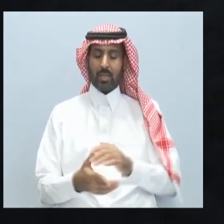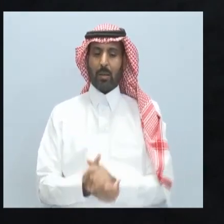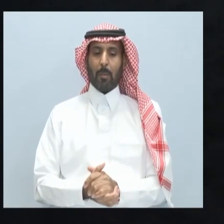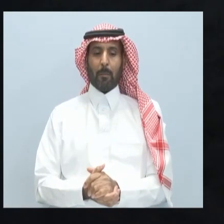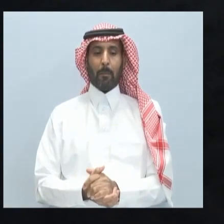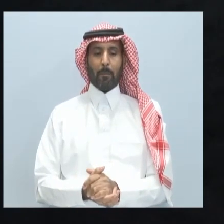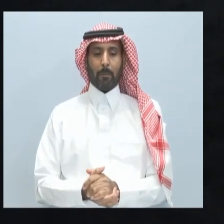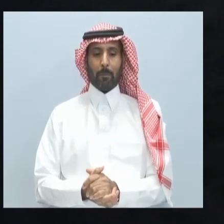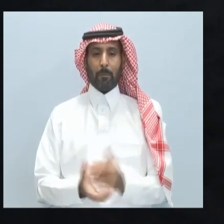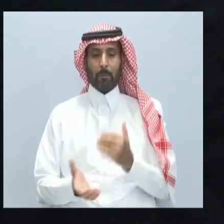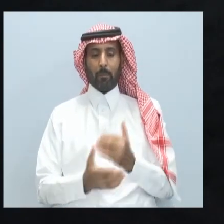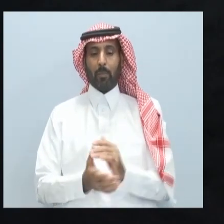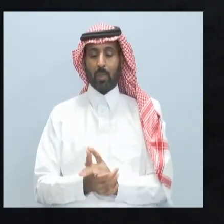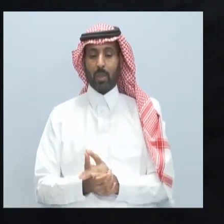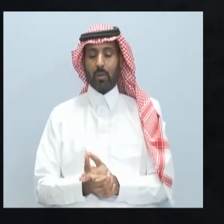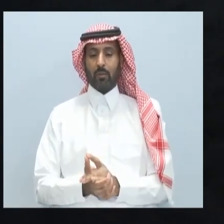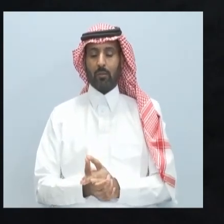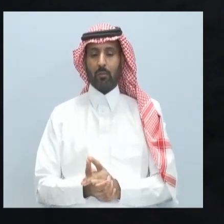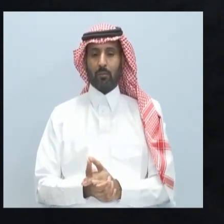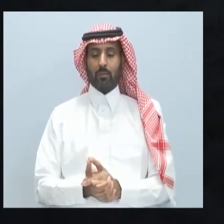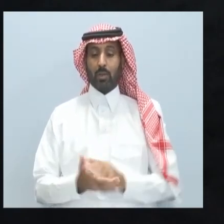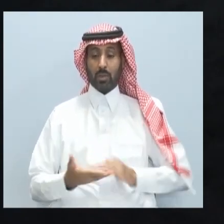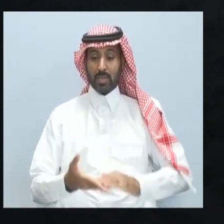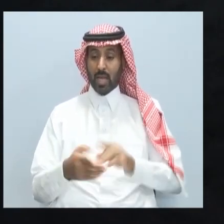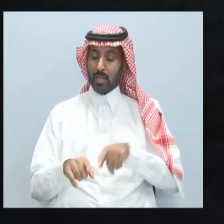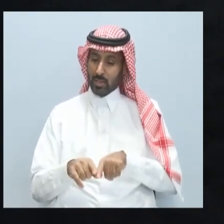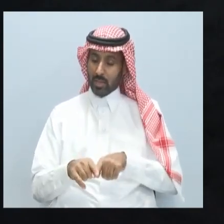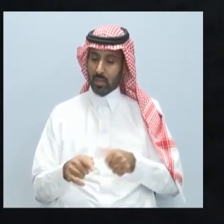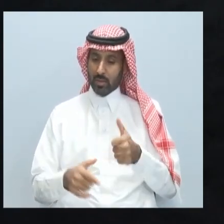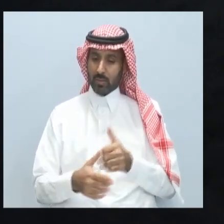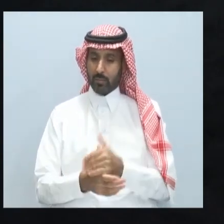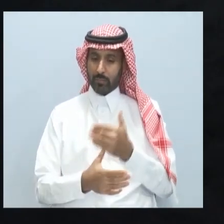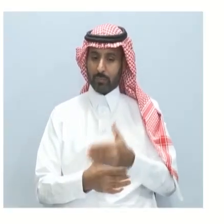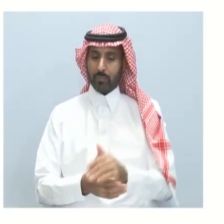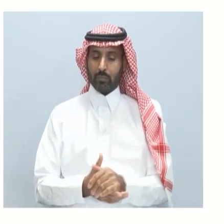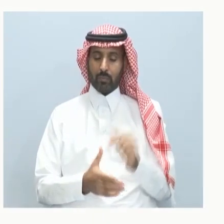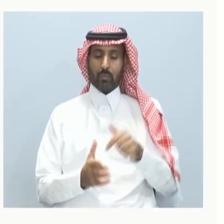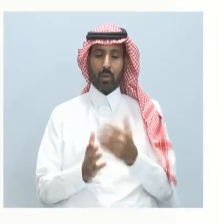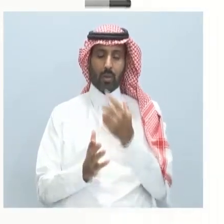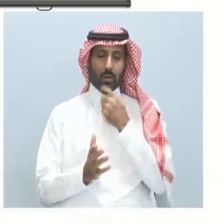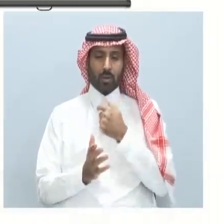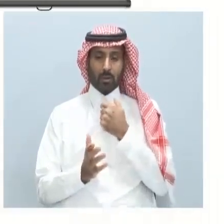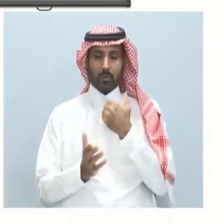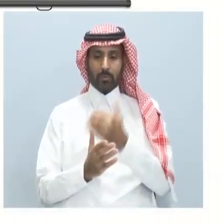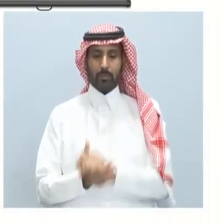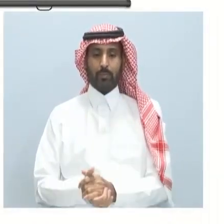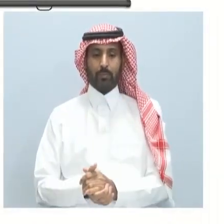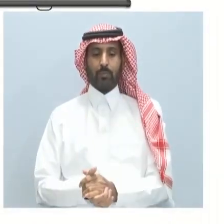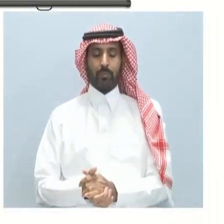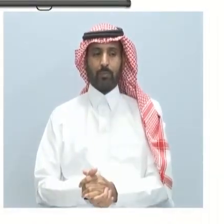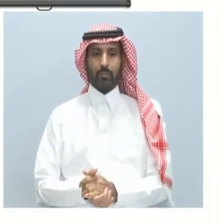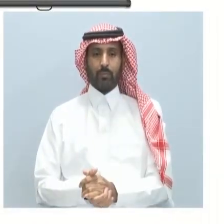from, and also I can also be helpful to them. Now this is our hadith that we have passed by.